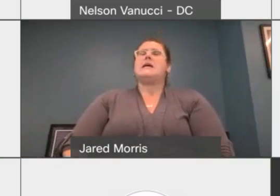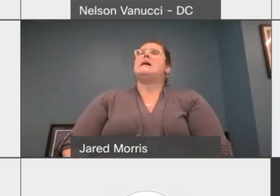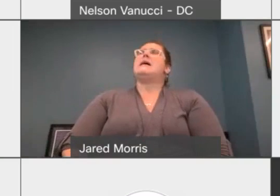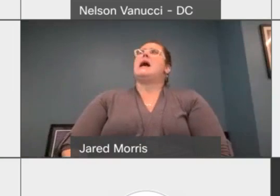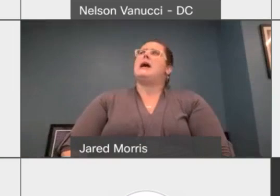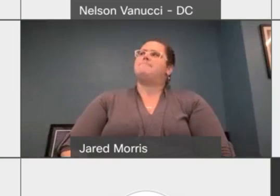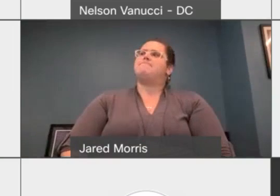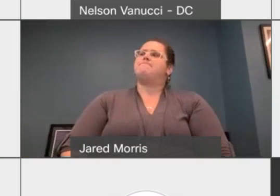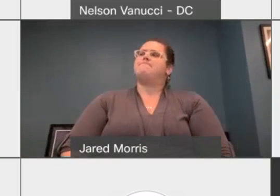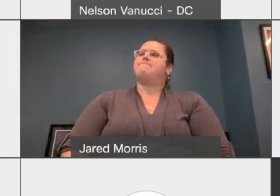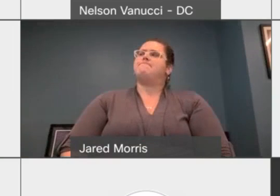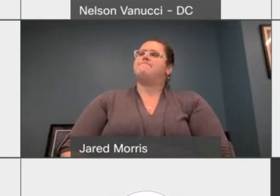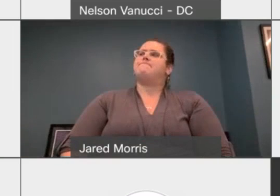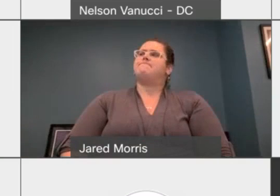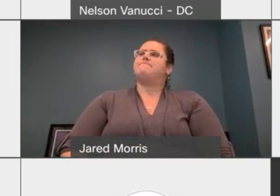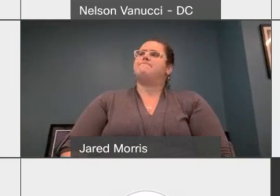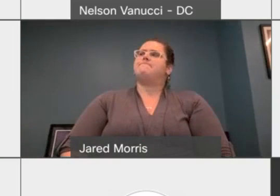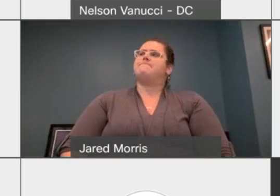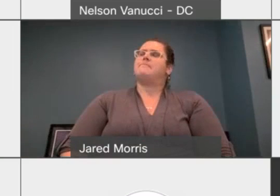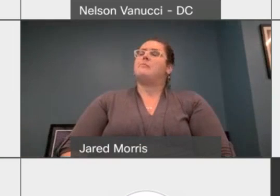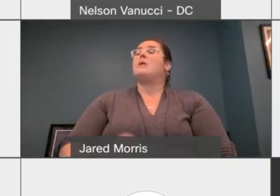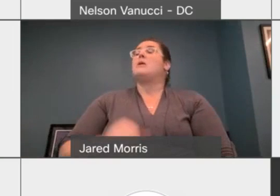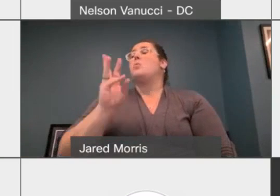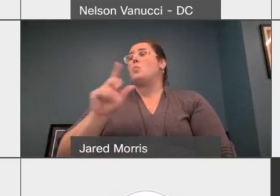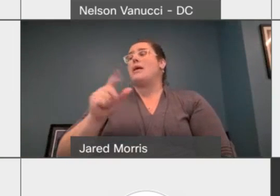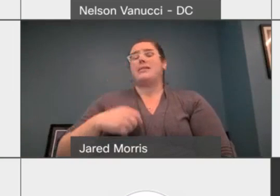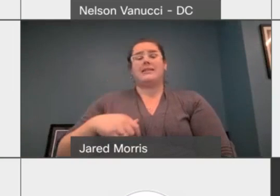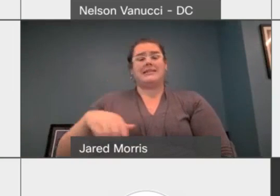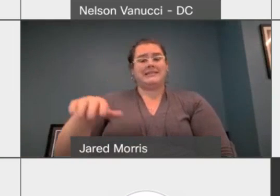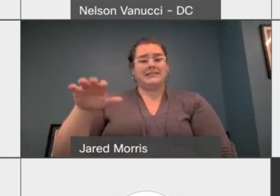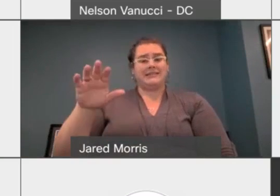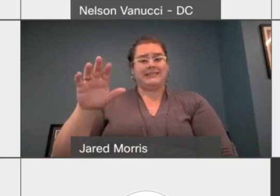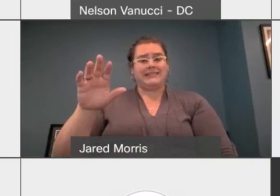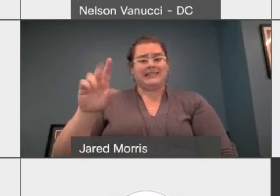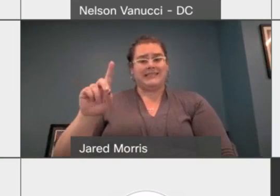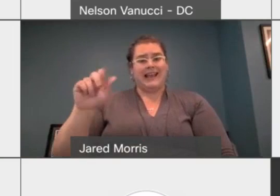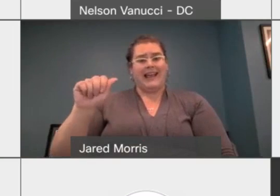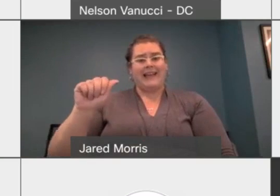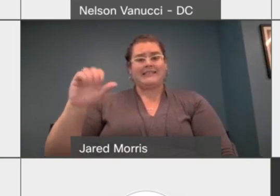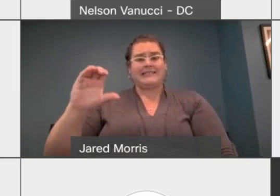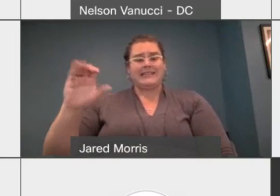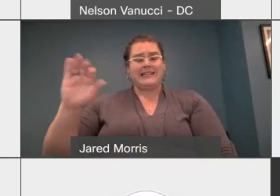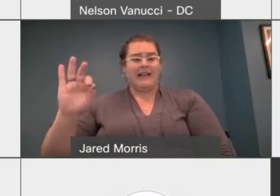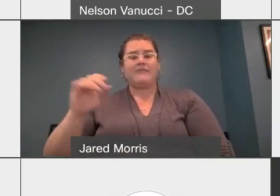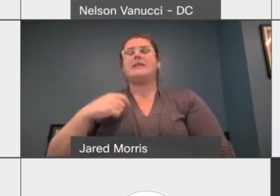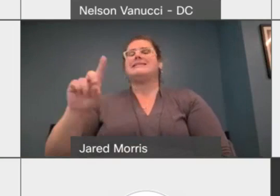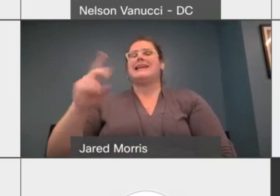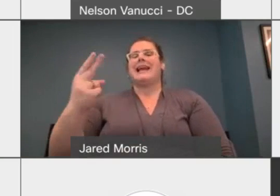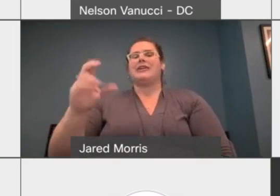Well, we, working with DHCF, have responded to inquiries